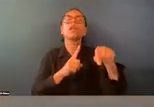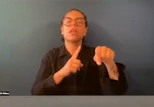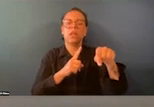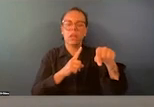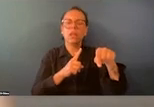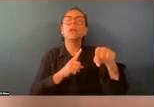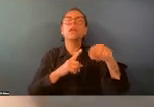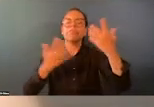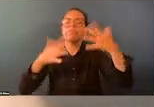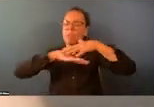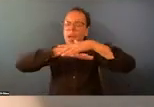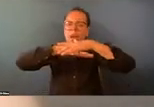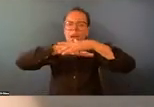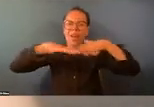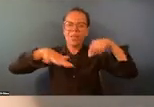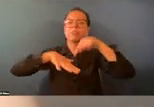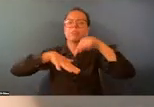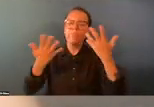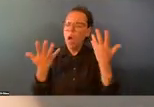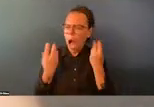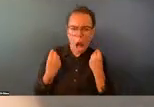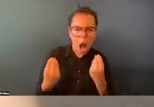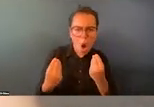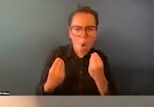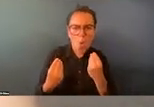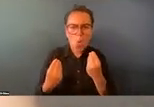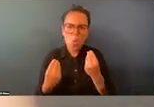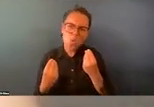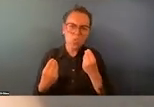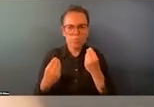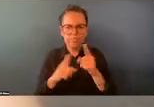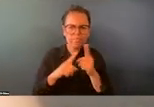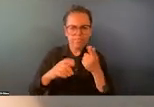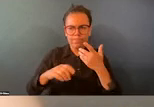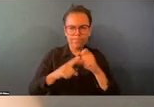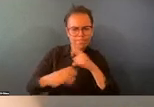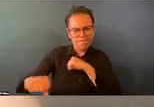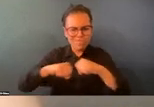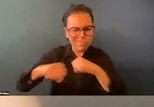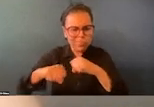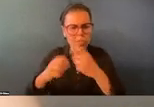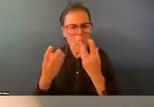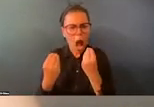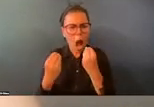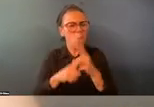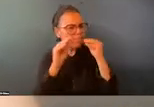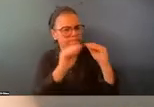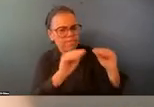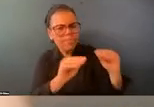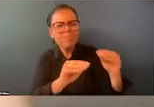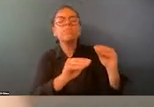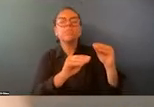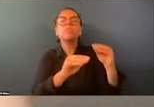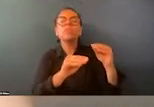promoting gender-sensitive water governance and management in the region,